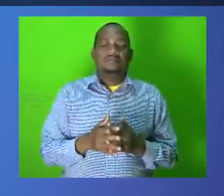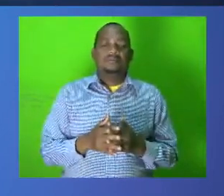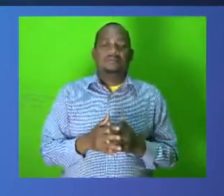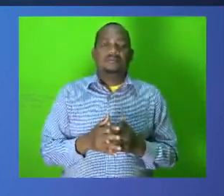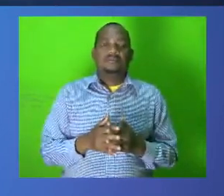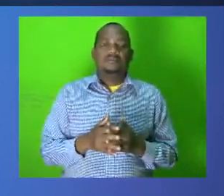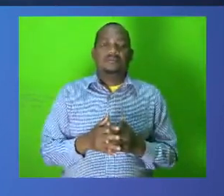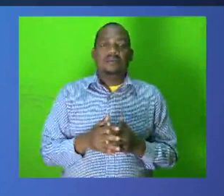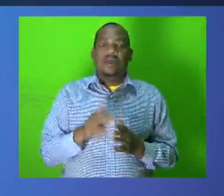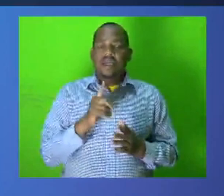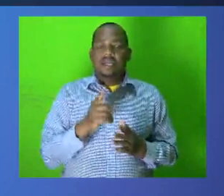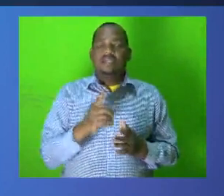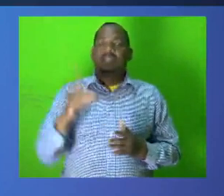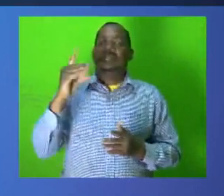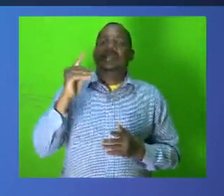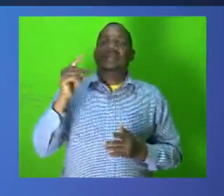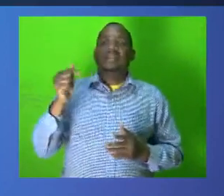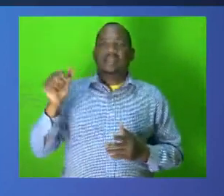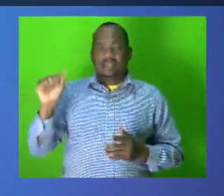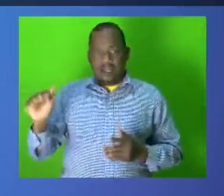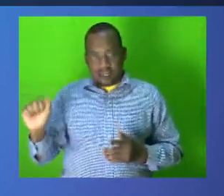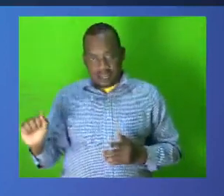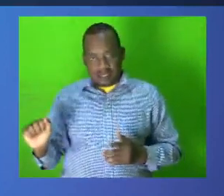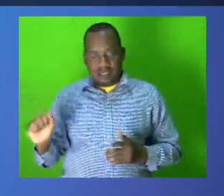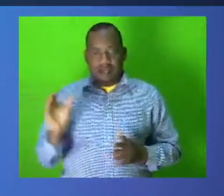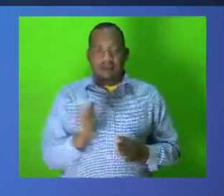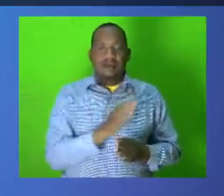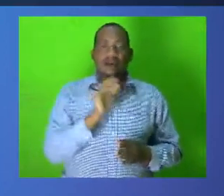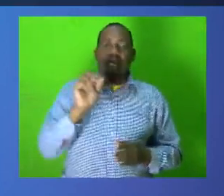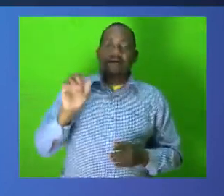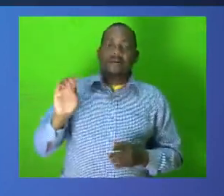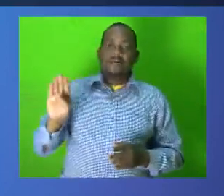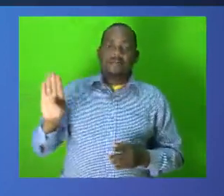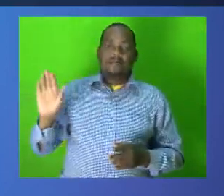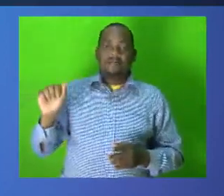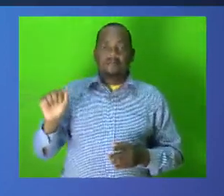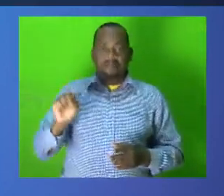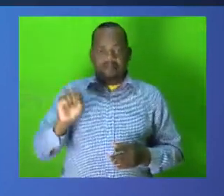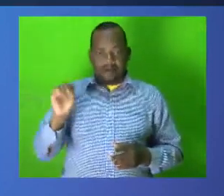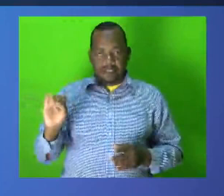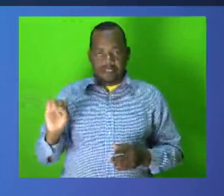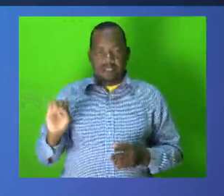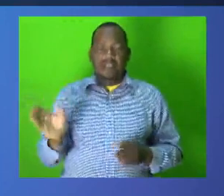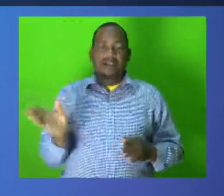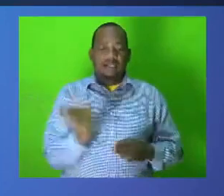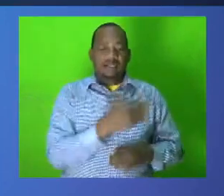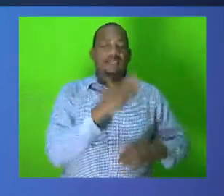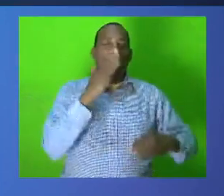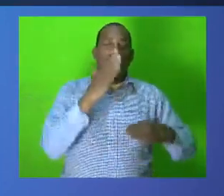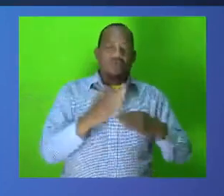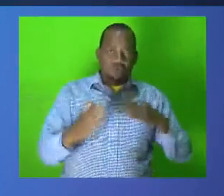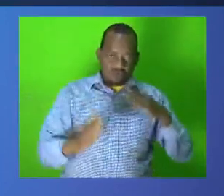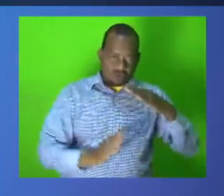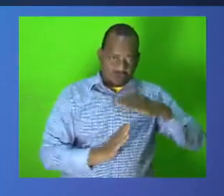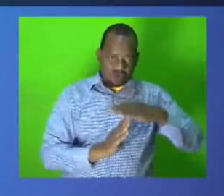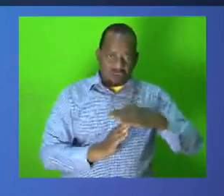It is data-based research. We can say it's a data-based research, coming up with conclusions